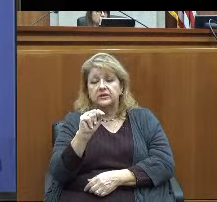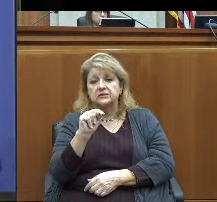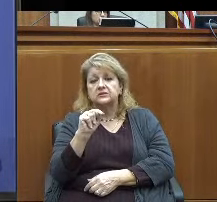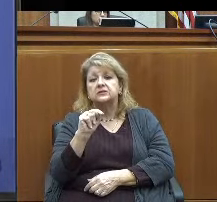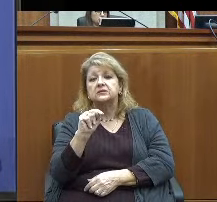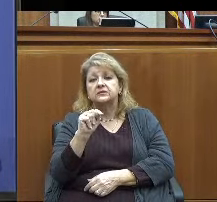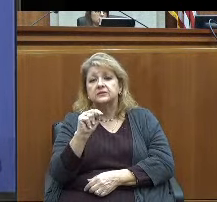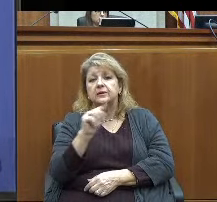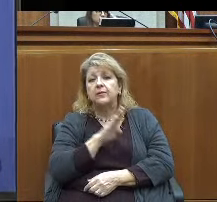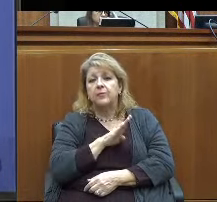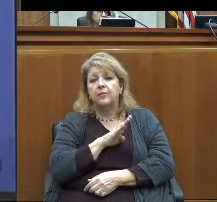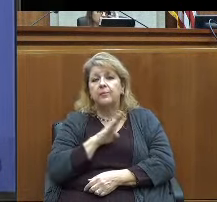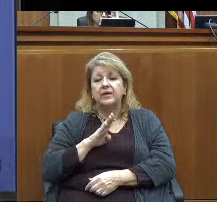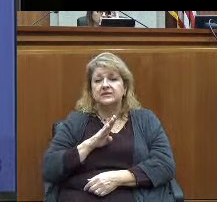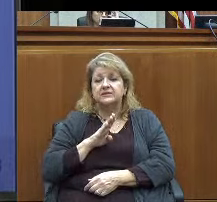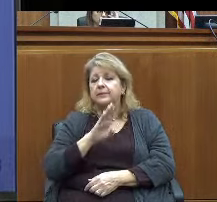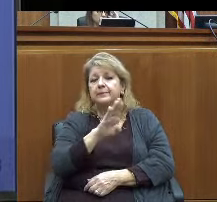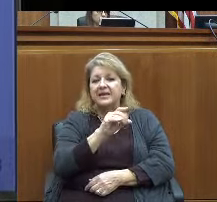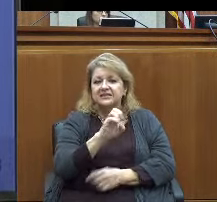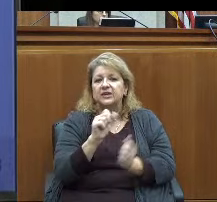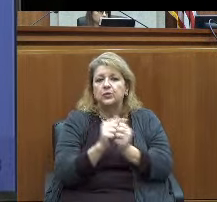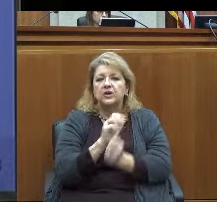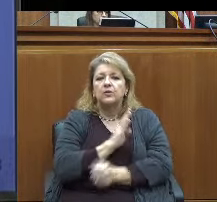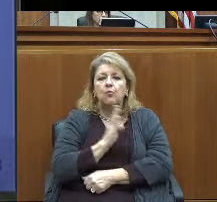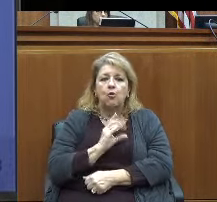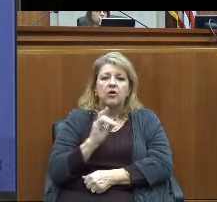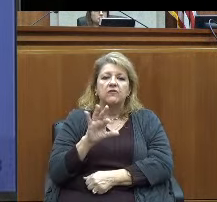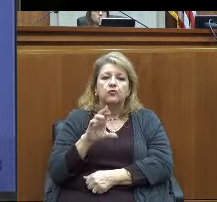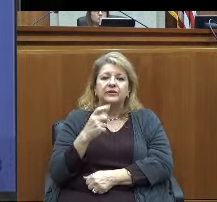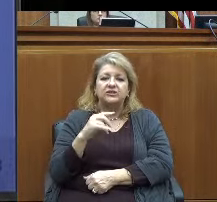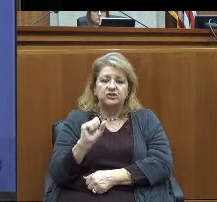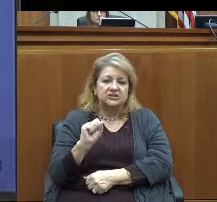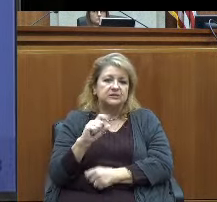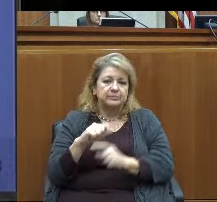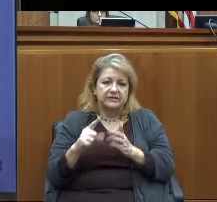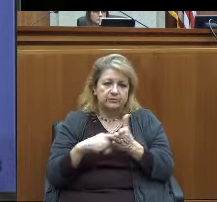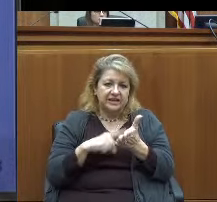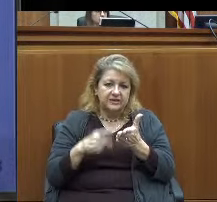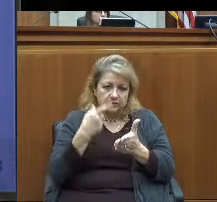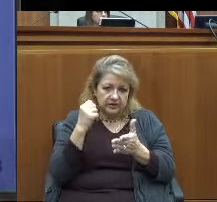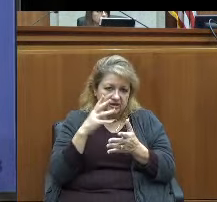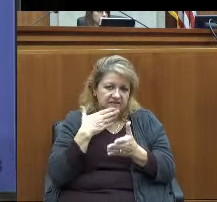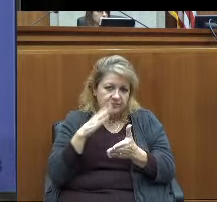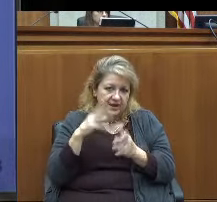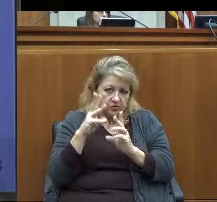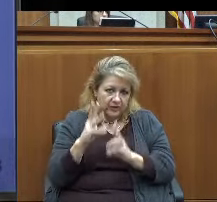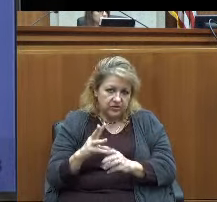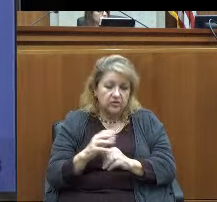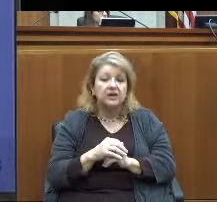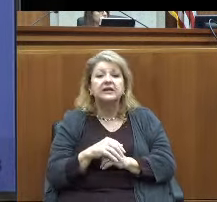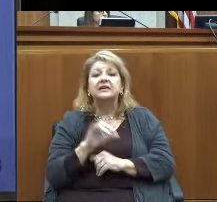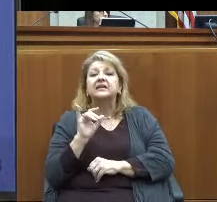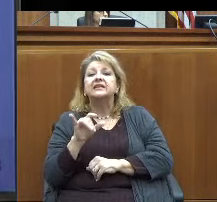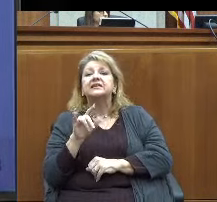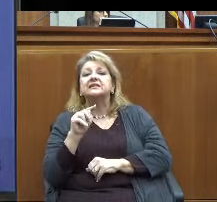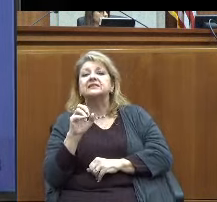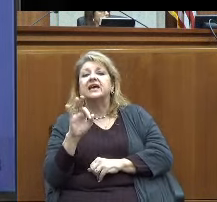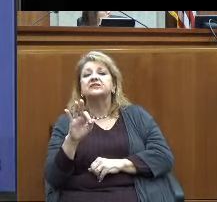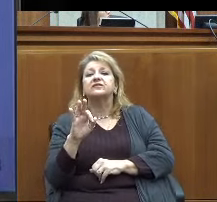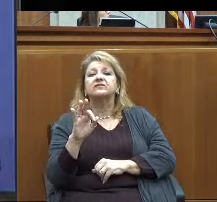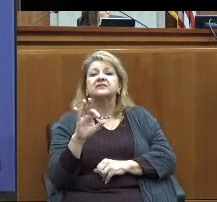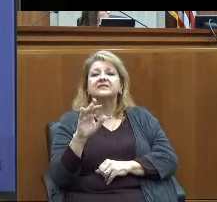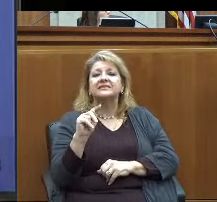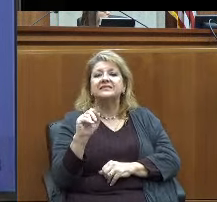weather. In the 2021 legislative session, the Recruitment, Recovery, and Retention Task Force was created, and